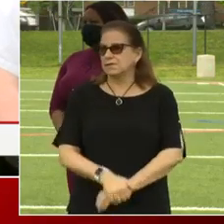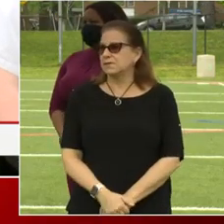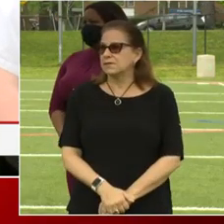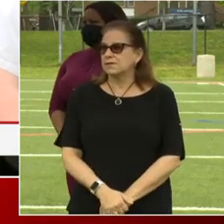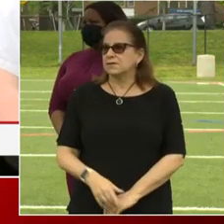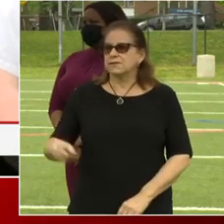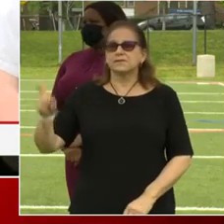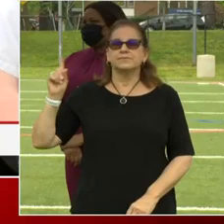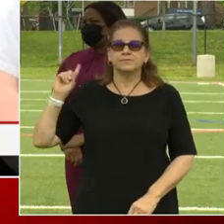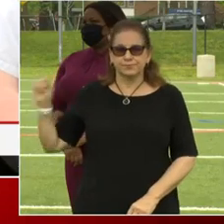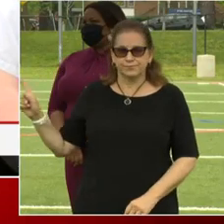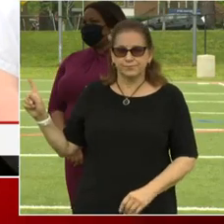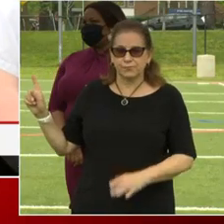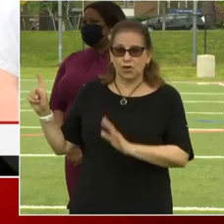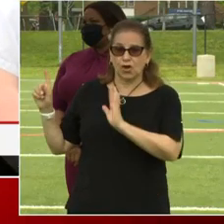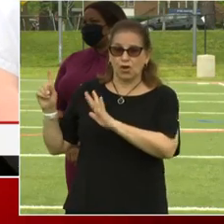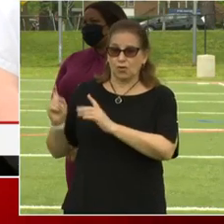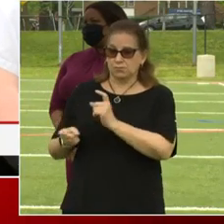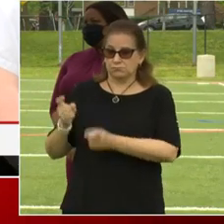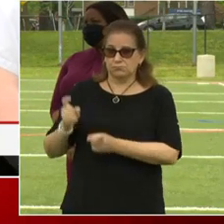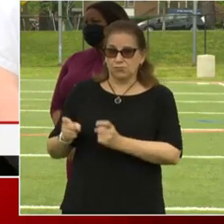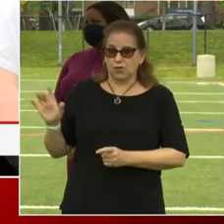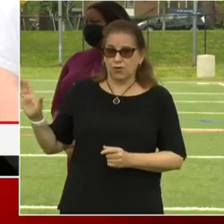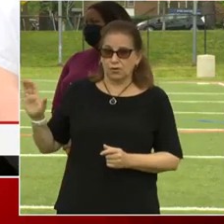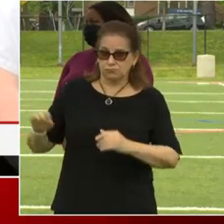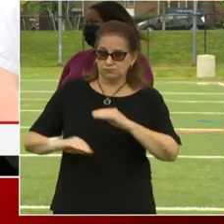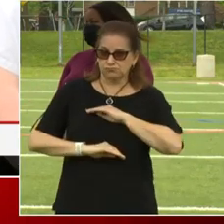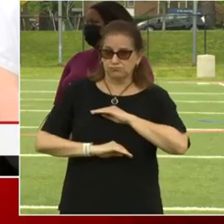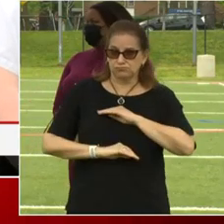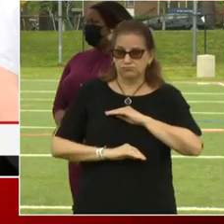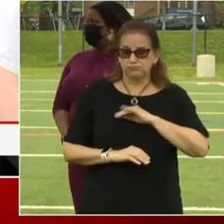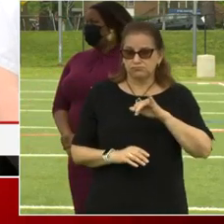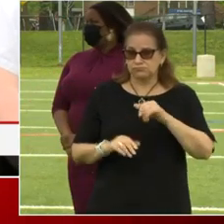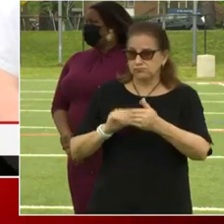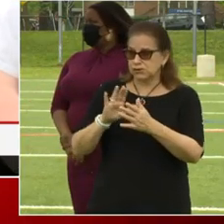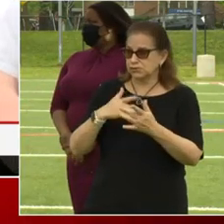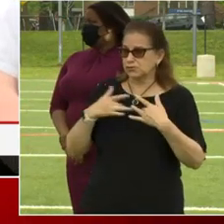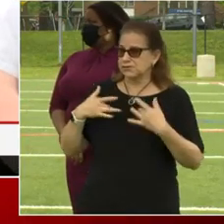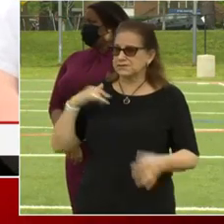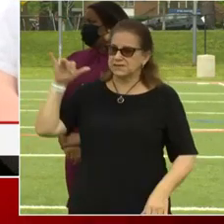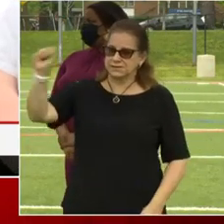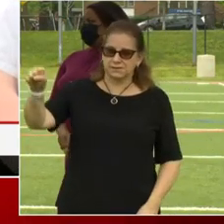Your revisions are now adequate to address these concerns? Yes.